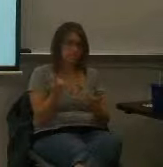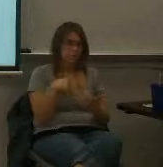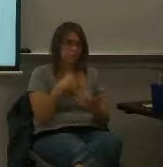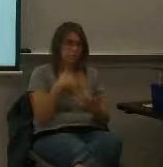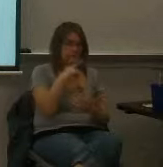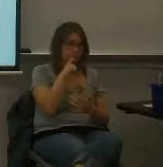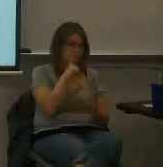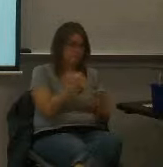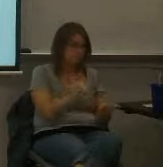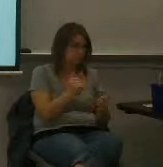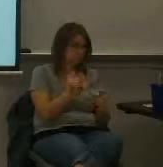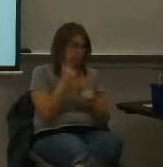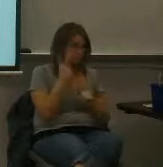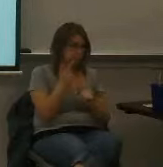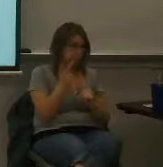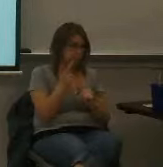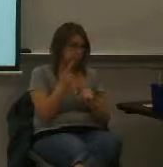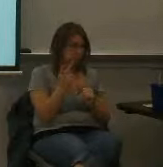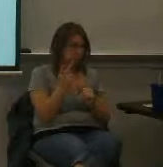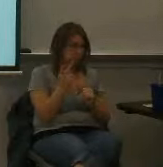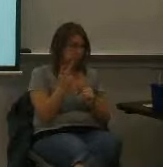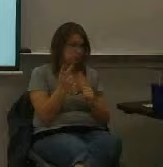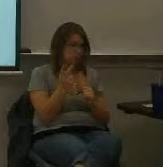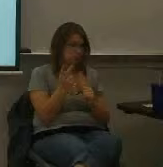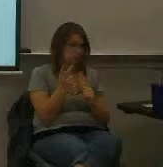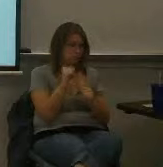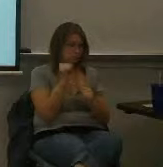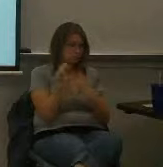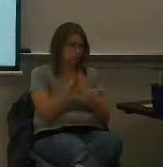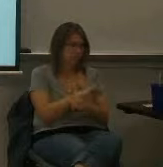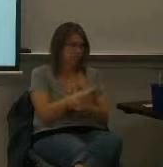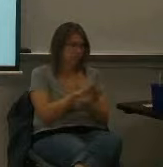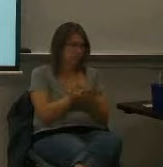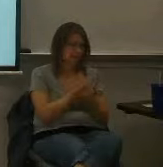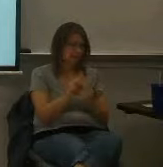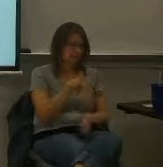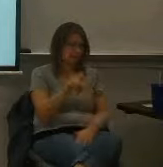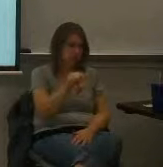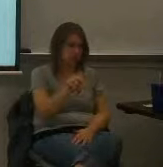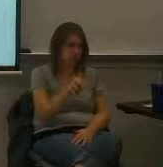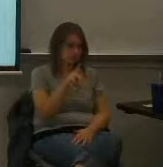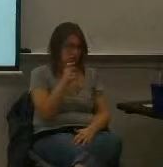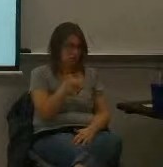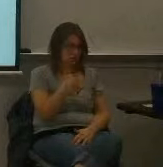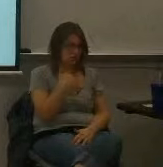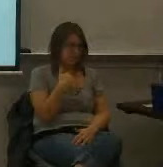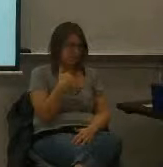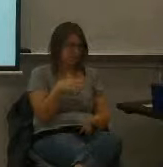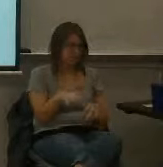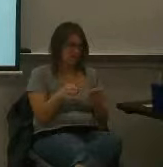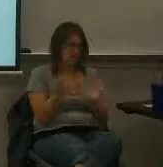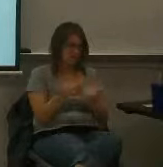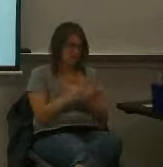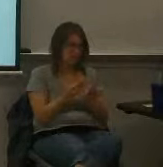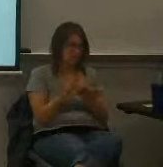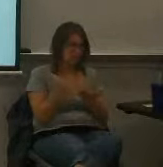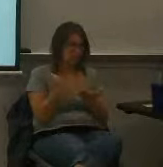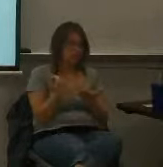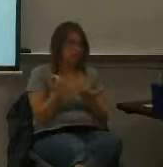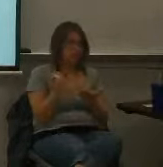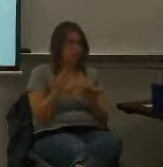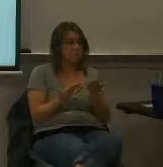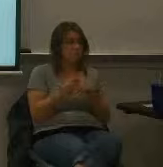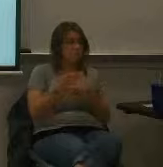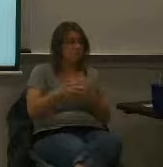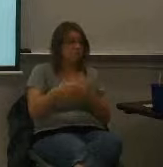we'd see it's not a completely clean slate. Maybe after a drought you'd consider a